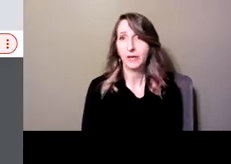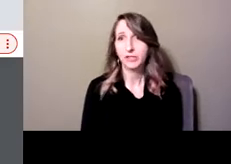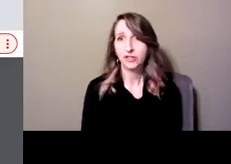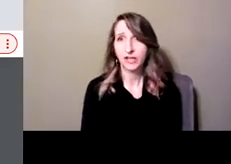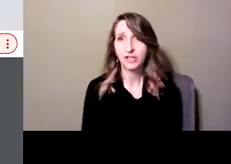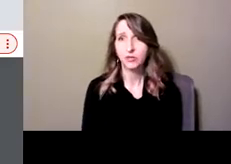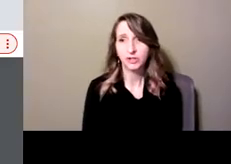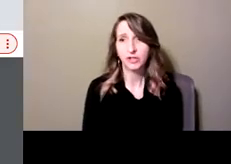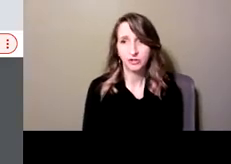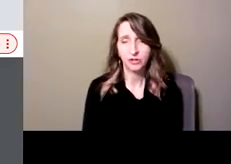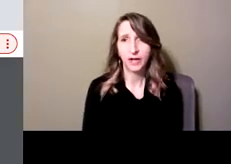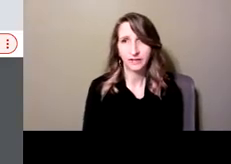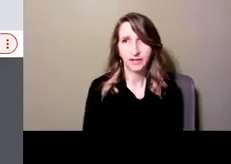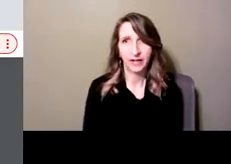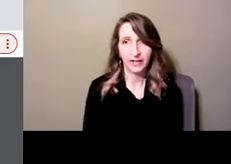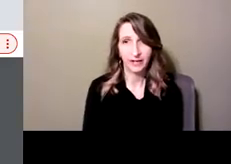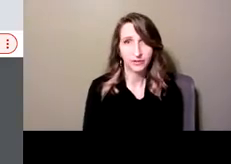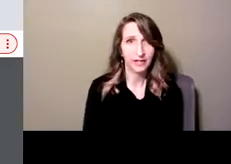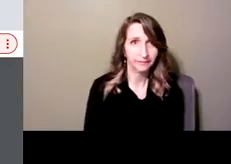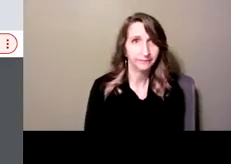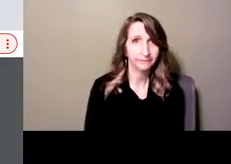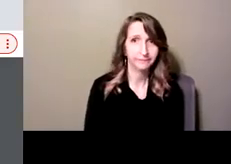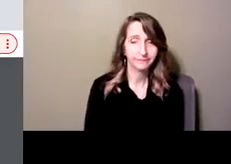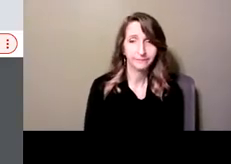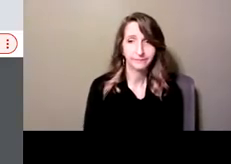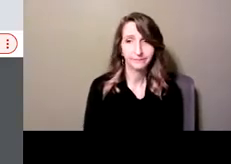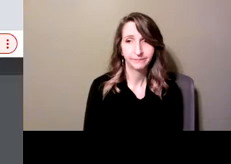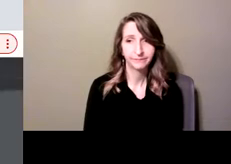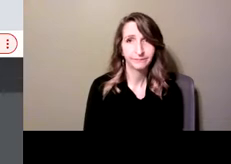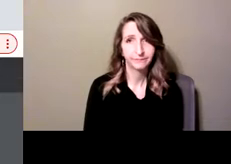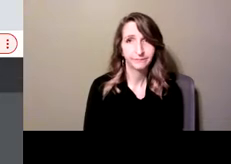And I would suggest that you contact Lighthouse, yeah.